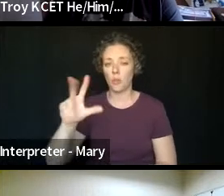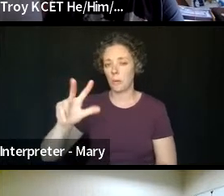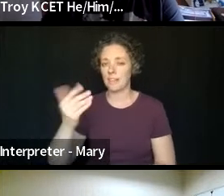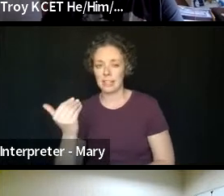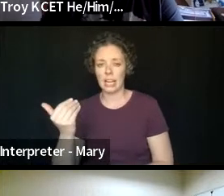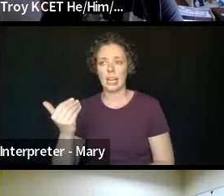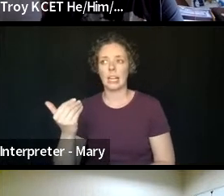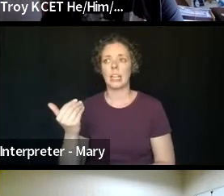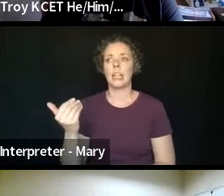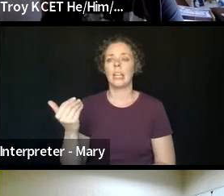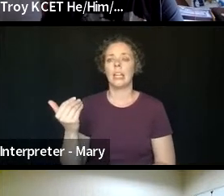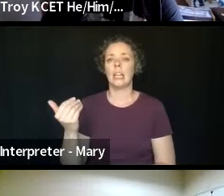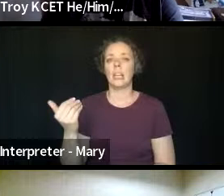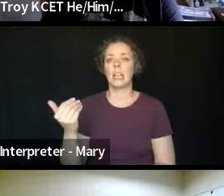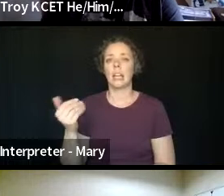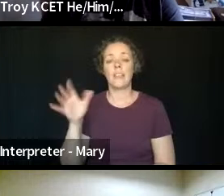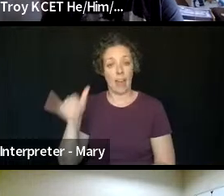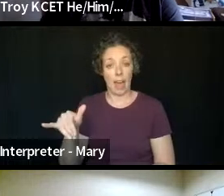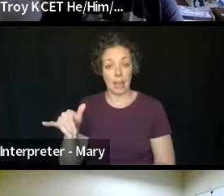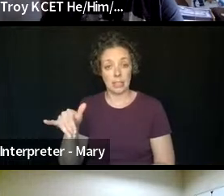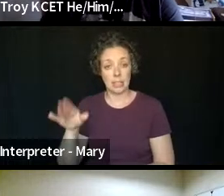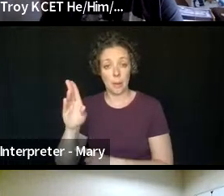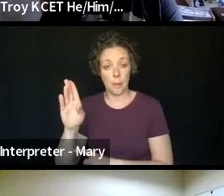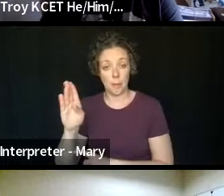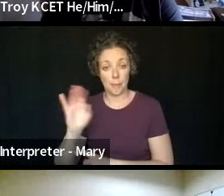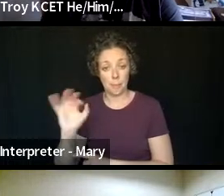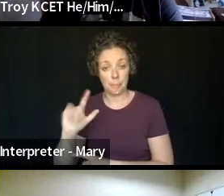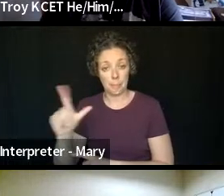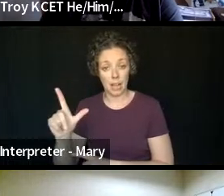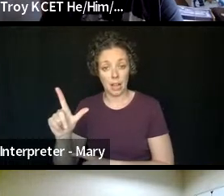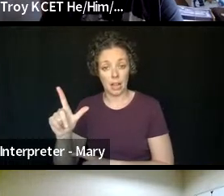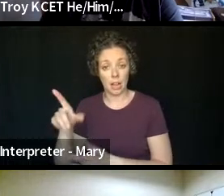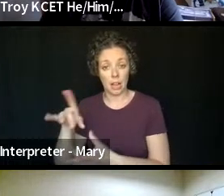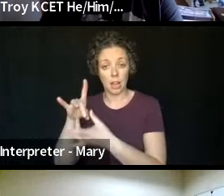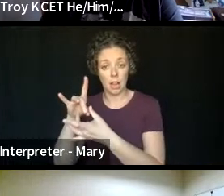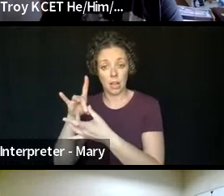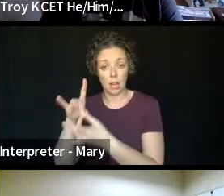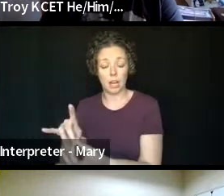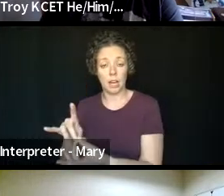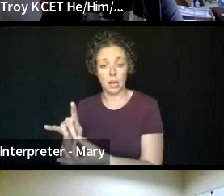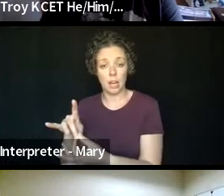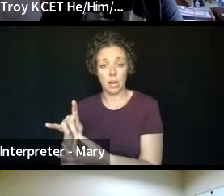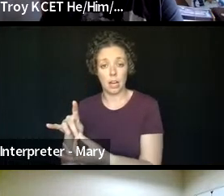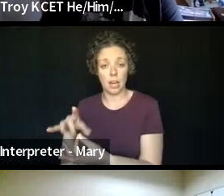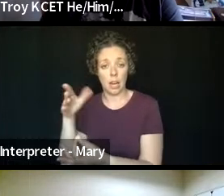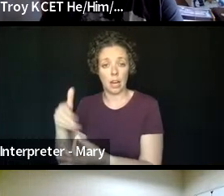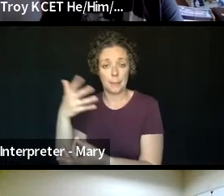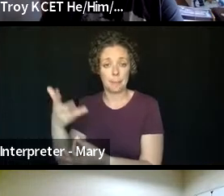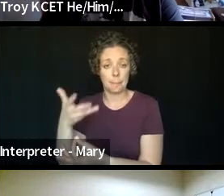is the bills that